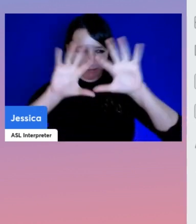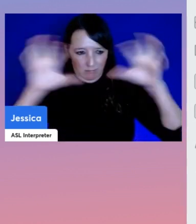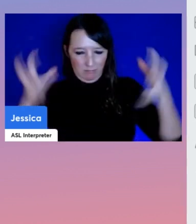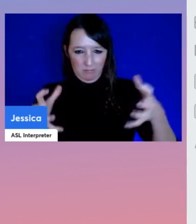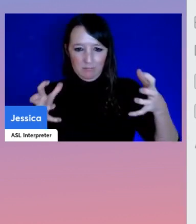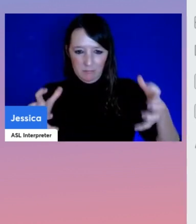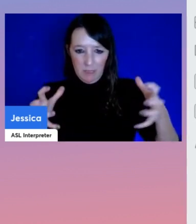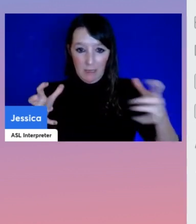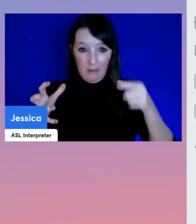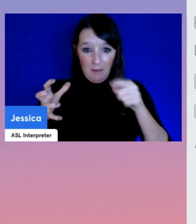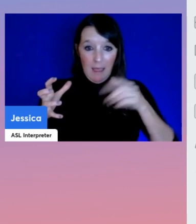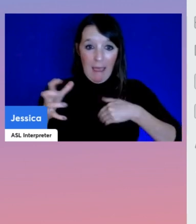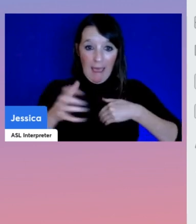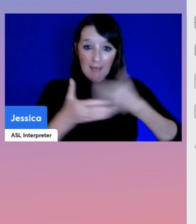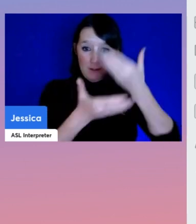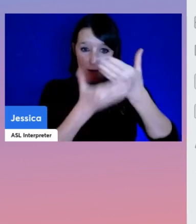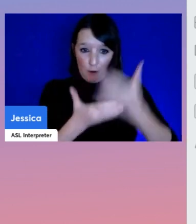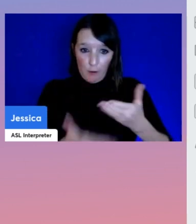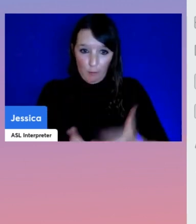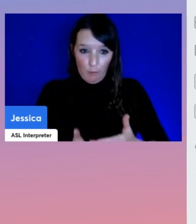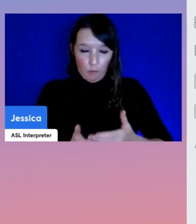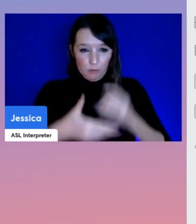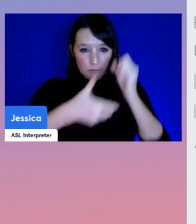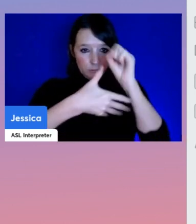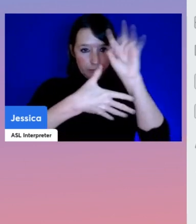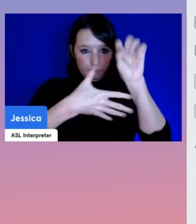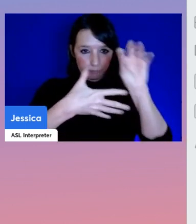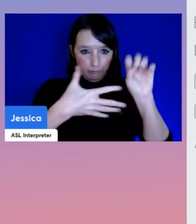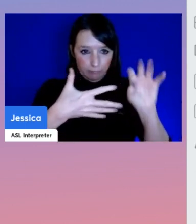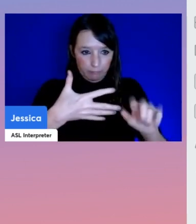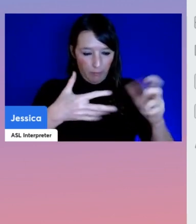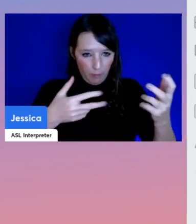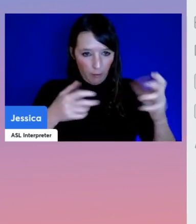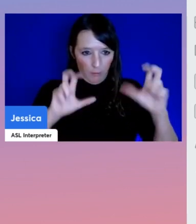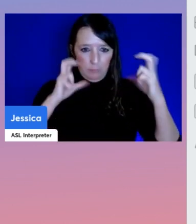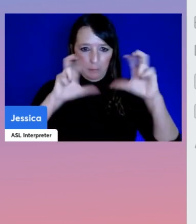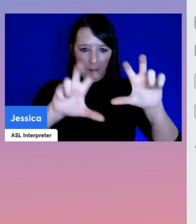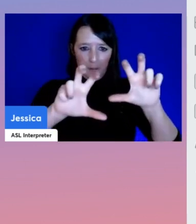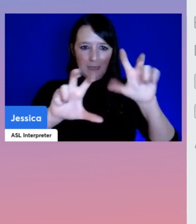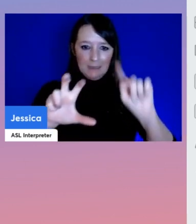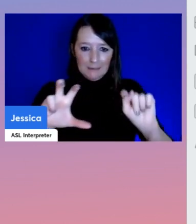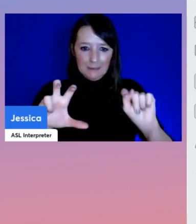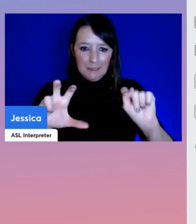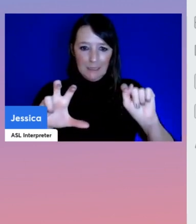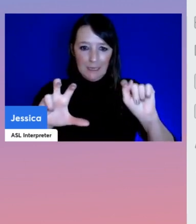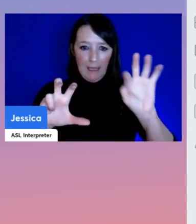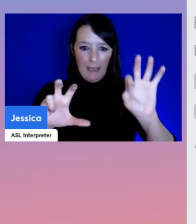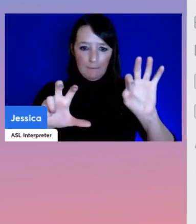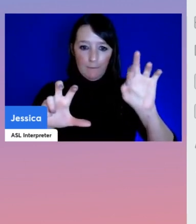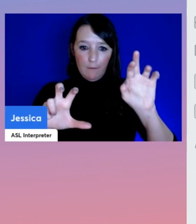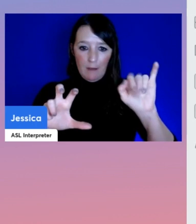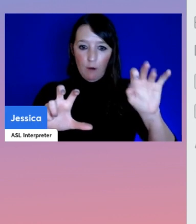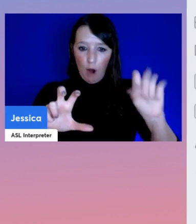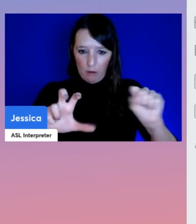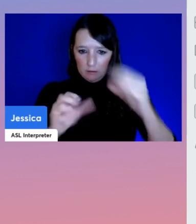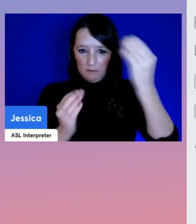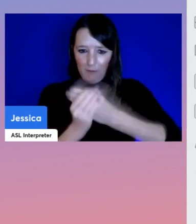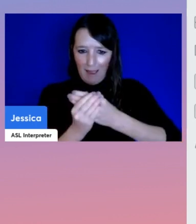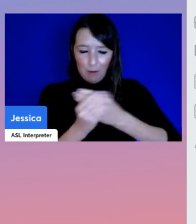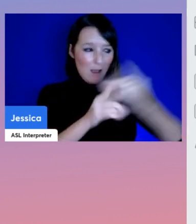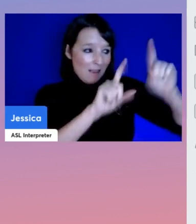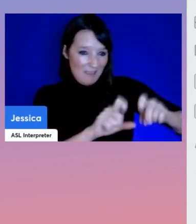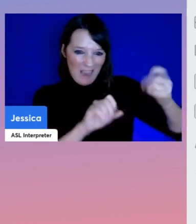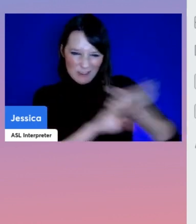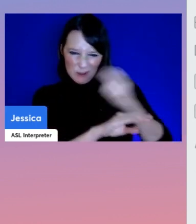placed variables inside of a tf-vars file. So the test is using these variables, so I don't need to